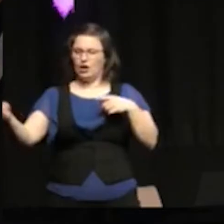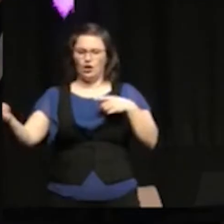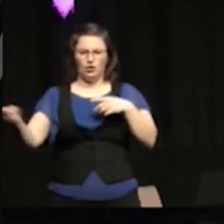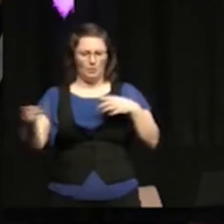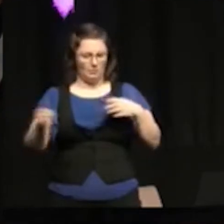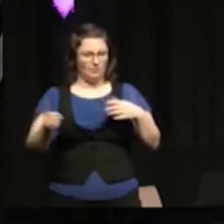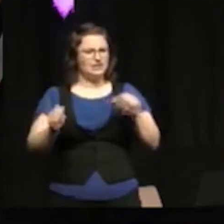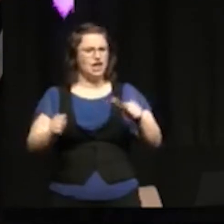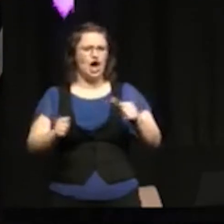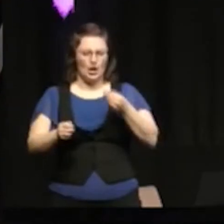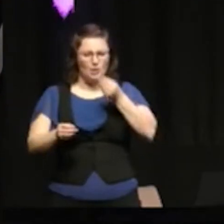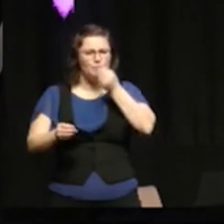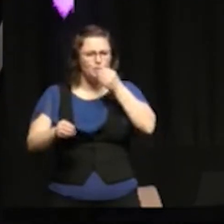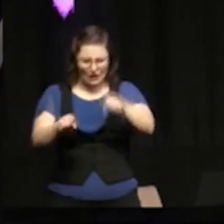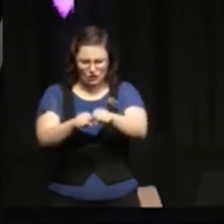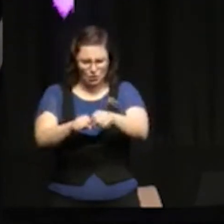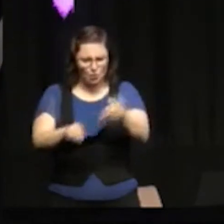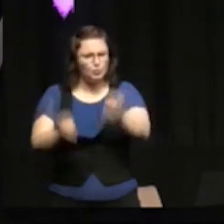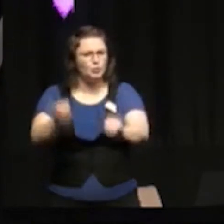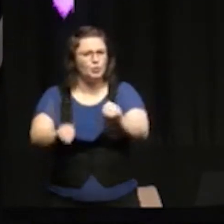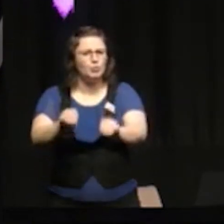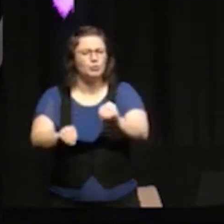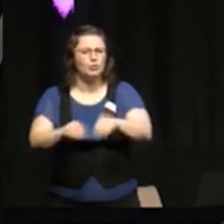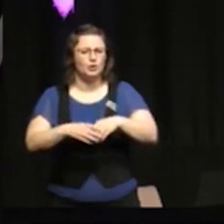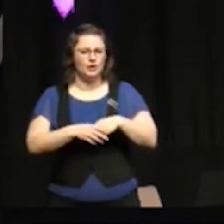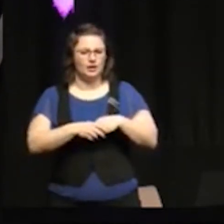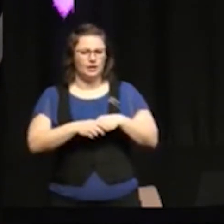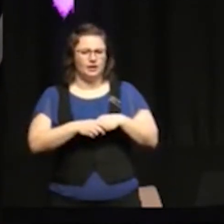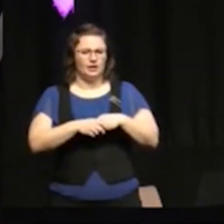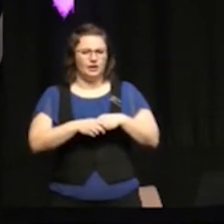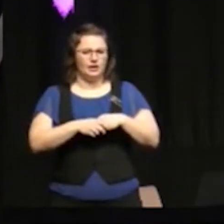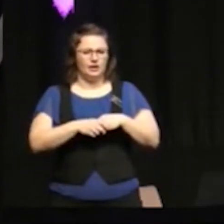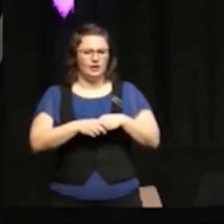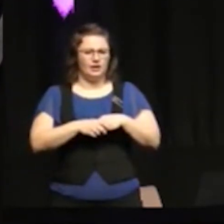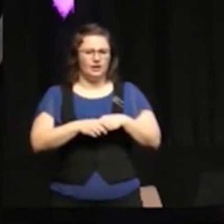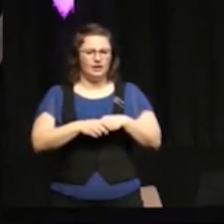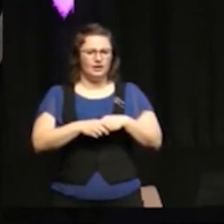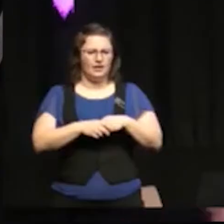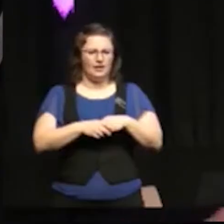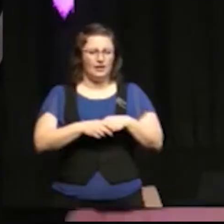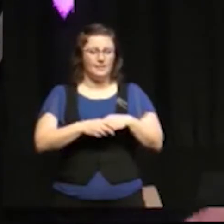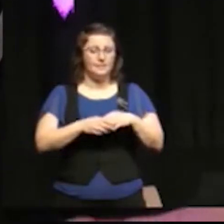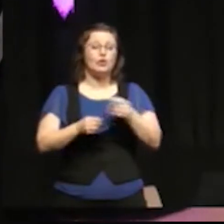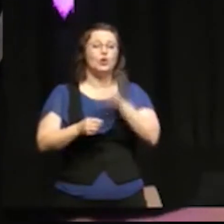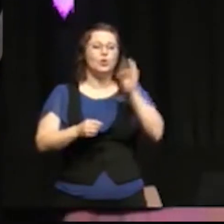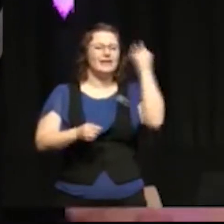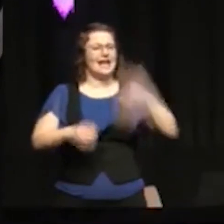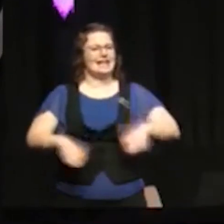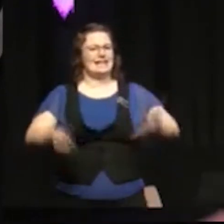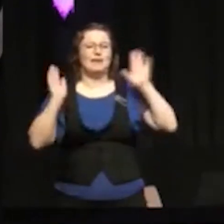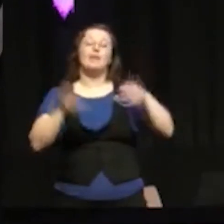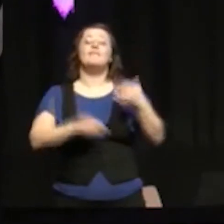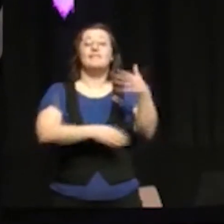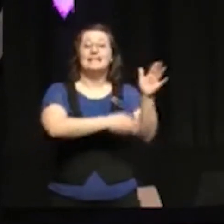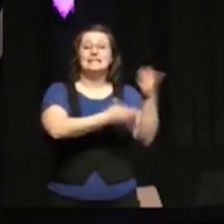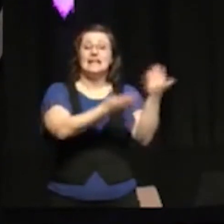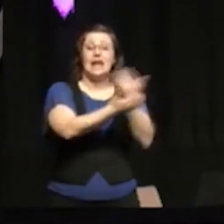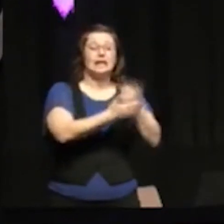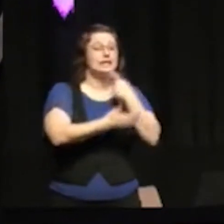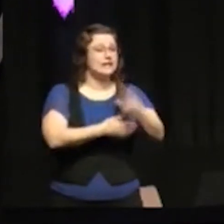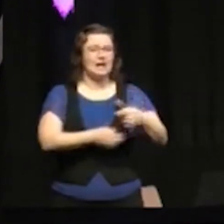ran immediately to Saudi Arabia and apologized, and kissed the shoes of the king and tell him he didn't mean the human rights organization to say